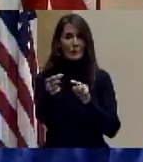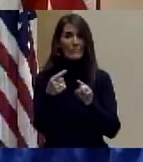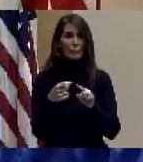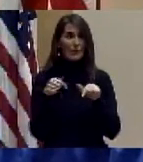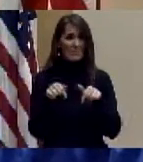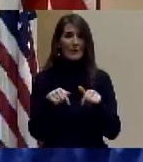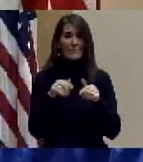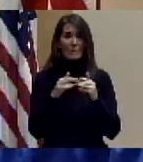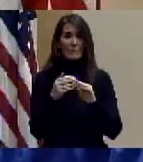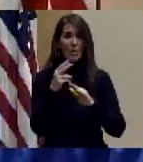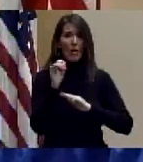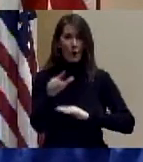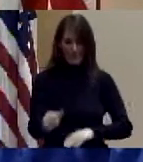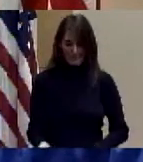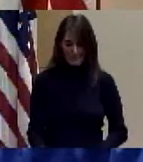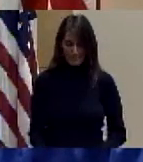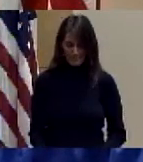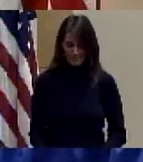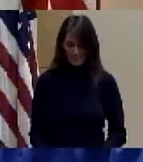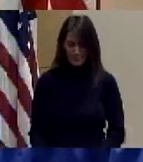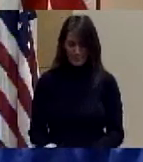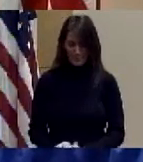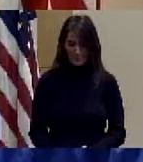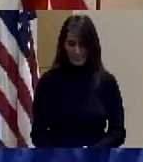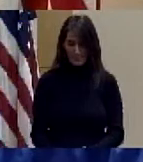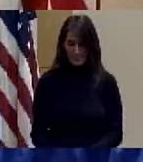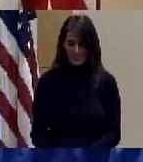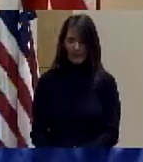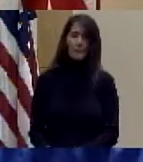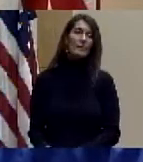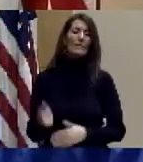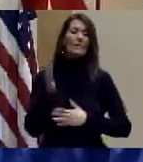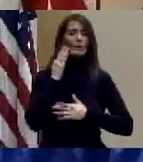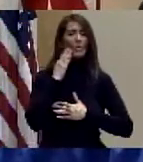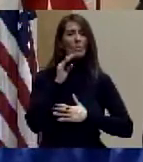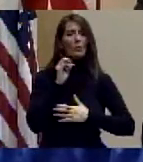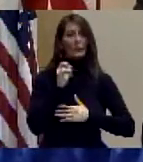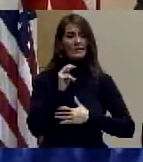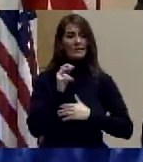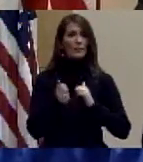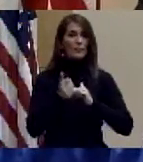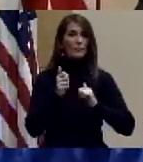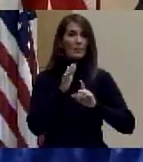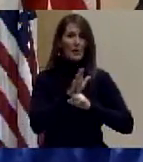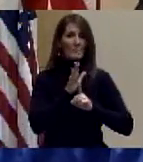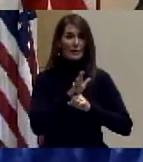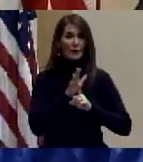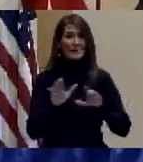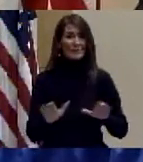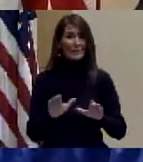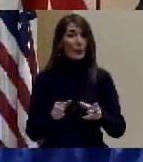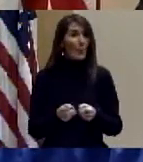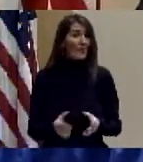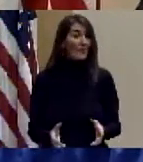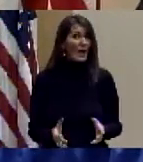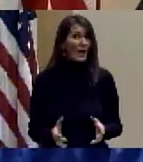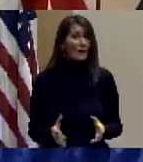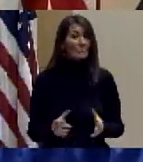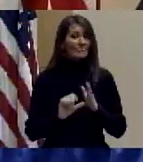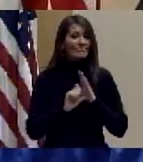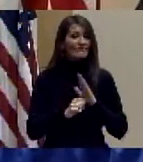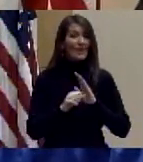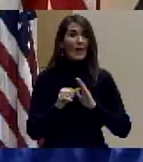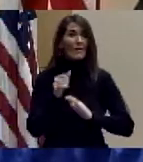Hall. Now, no list of Brighton's most popular activities would be complete without highlighting the Brighton Farmers